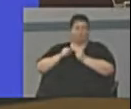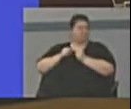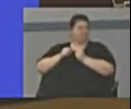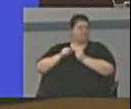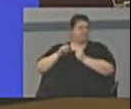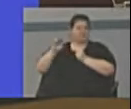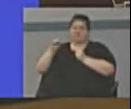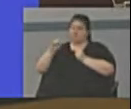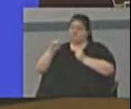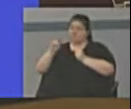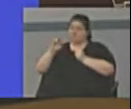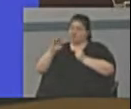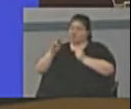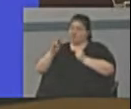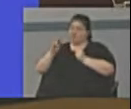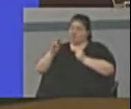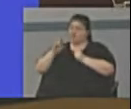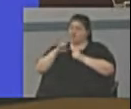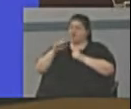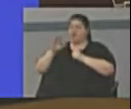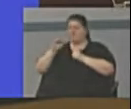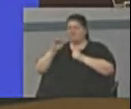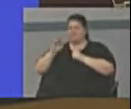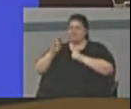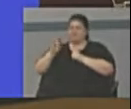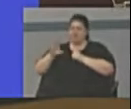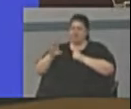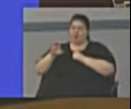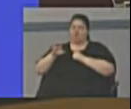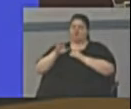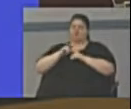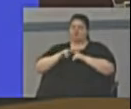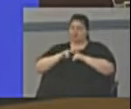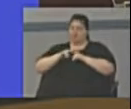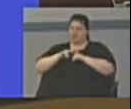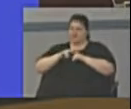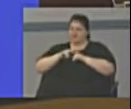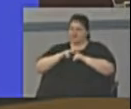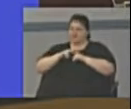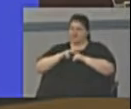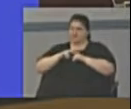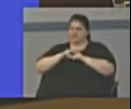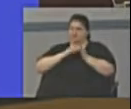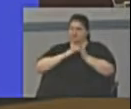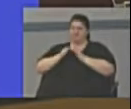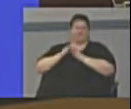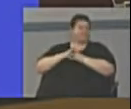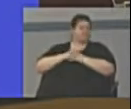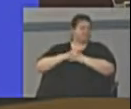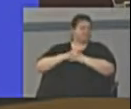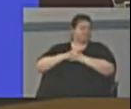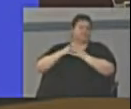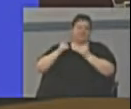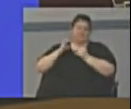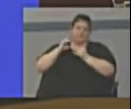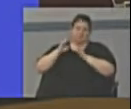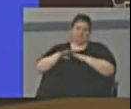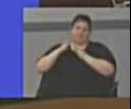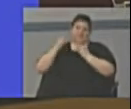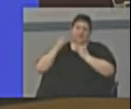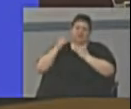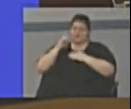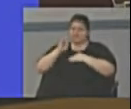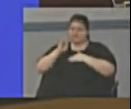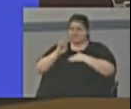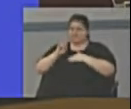Project. I read the title into the record for the first reading. I'll open the public hearing at 7:52.